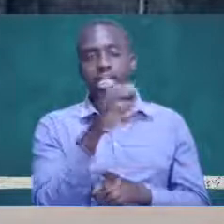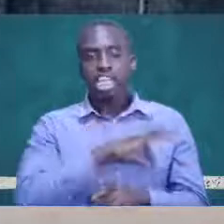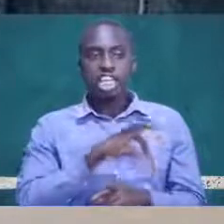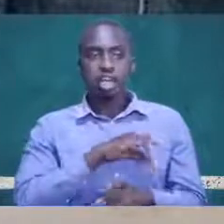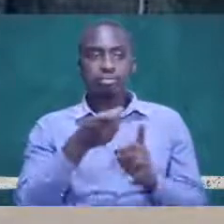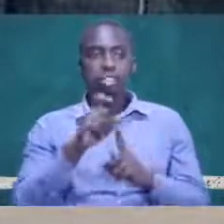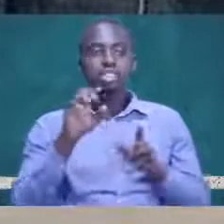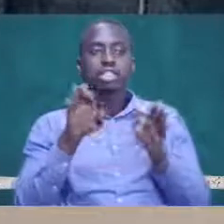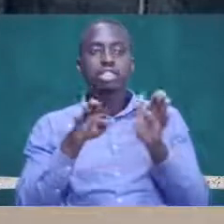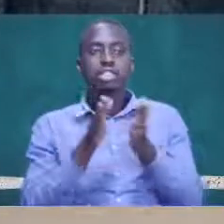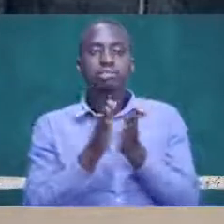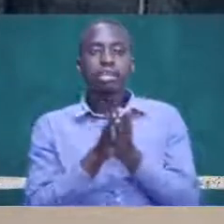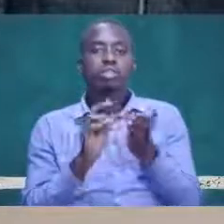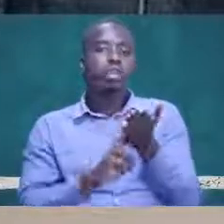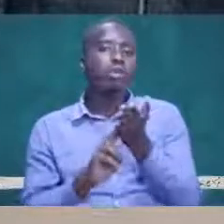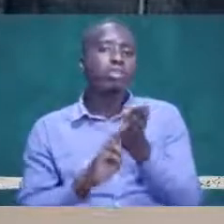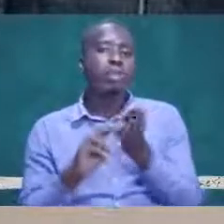is consumed is